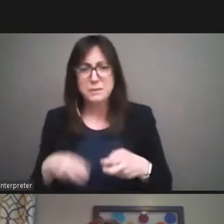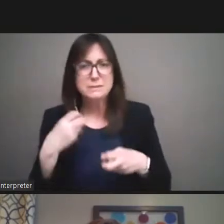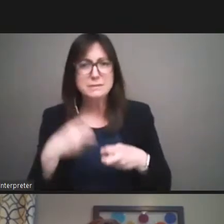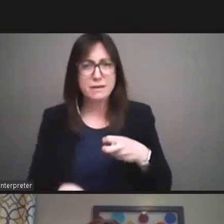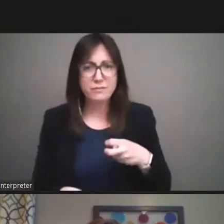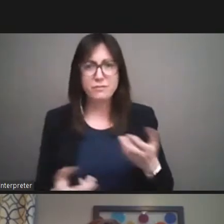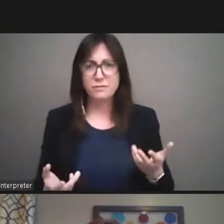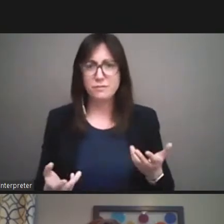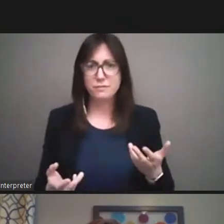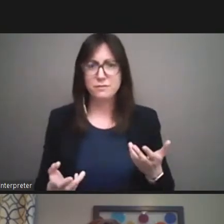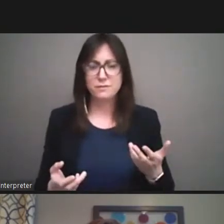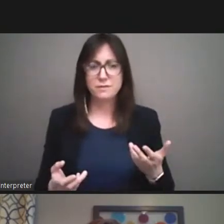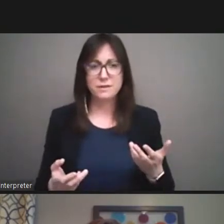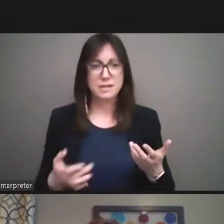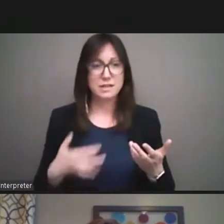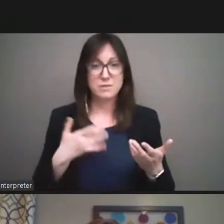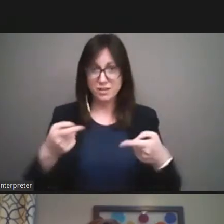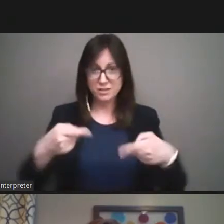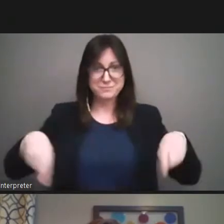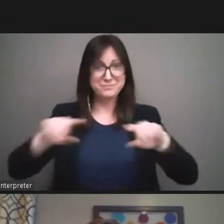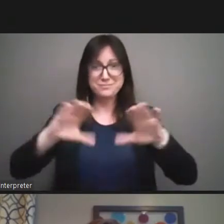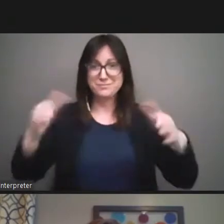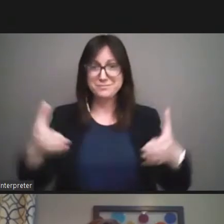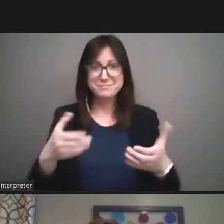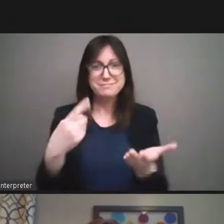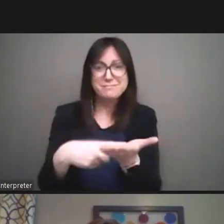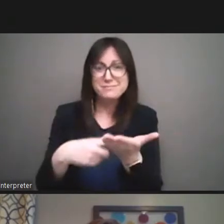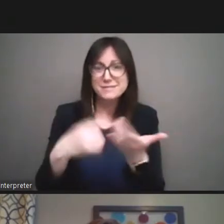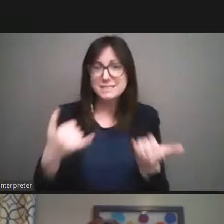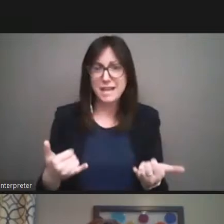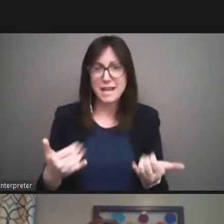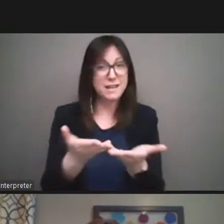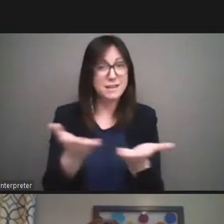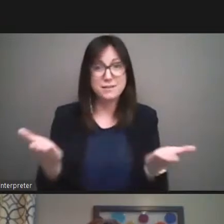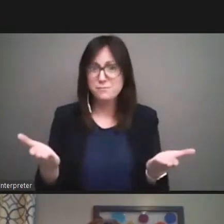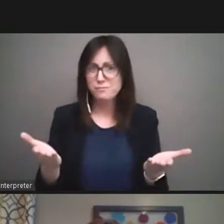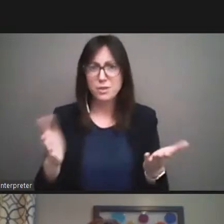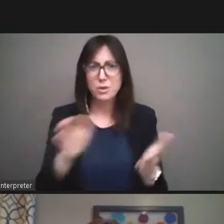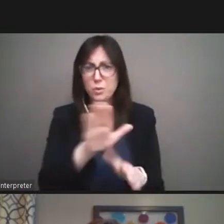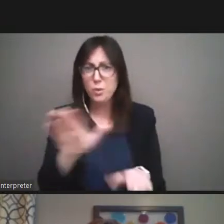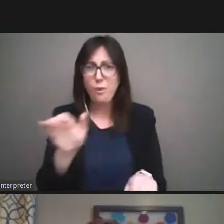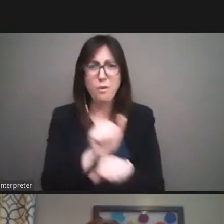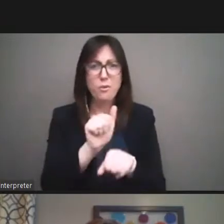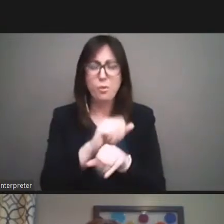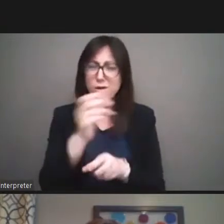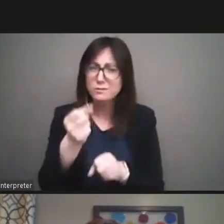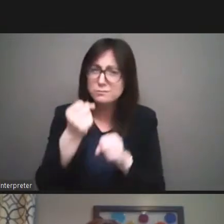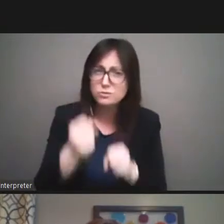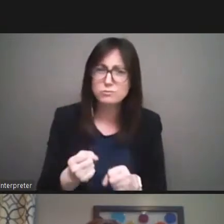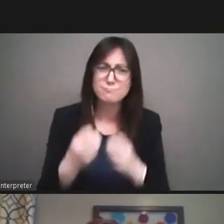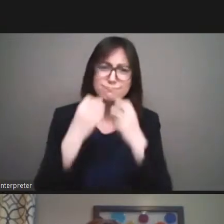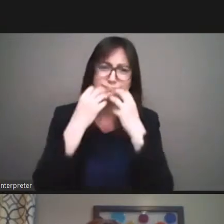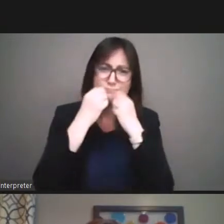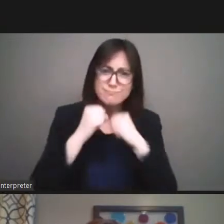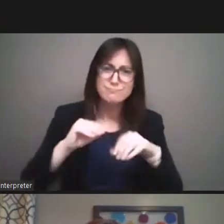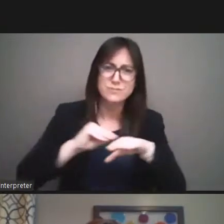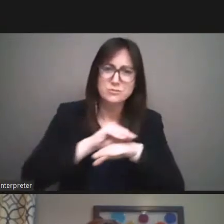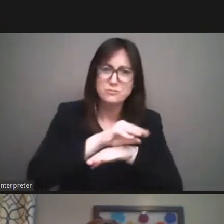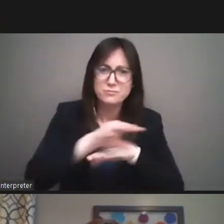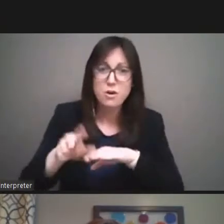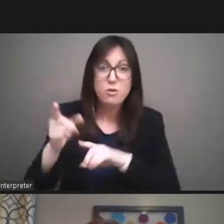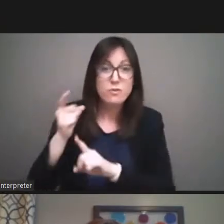like everybody in this conversation is involved in inspiring change in their communities to do better and build trust